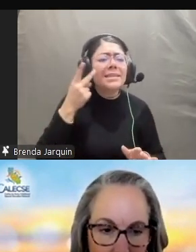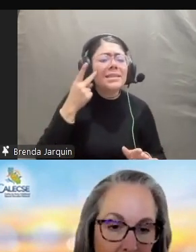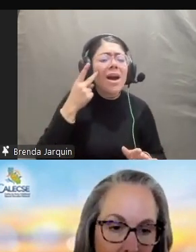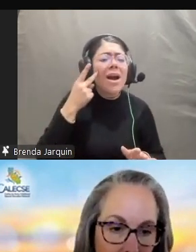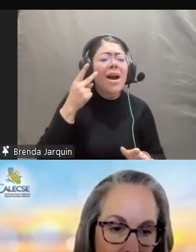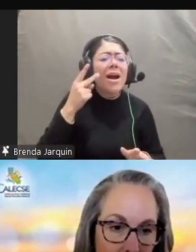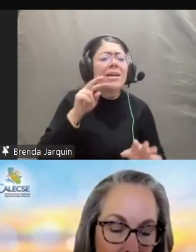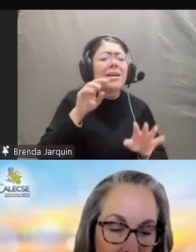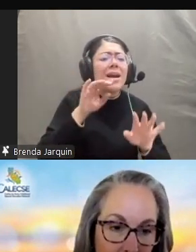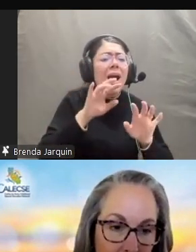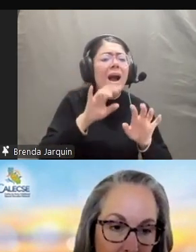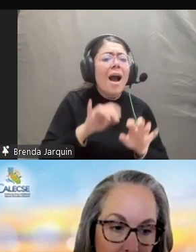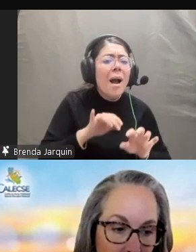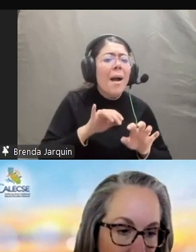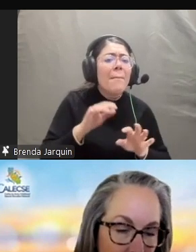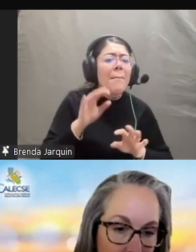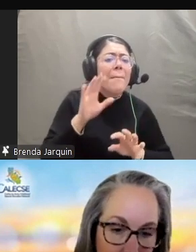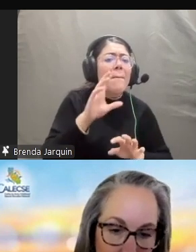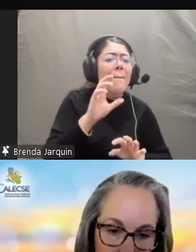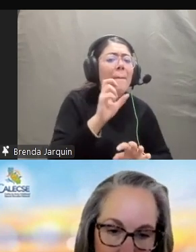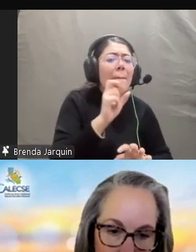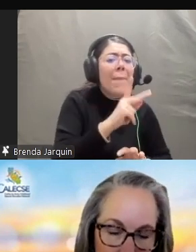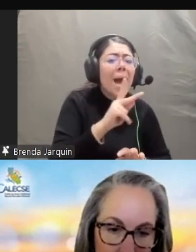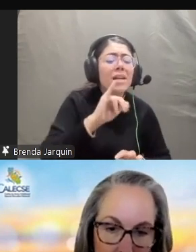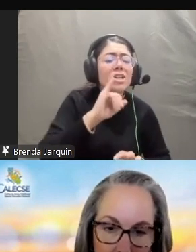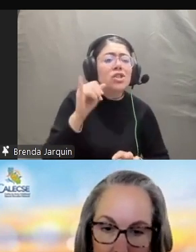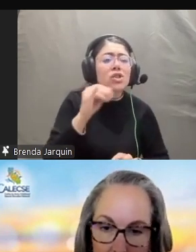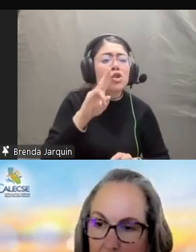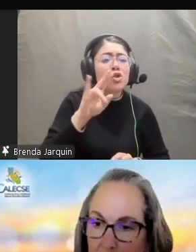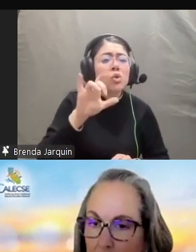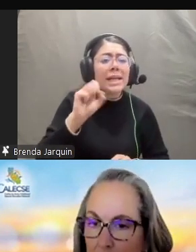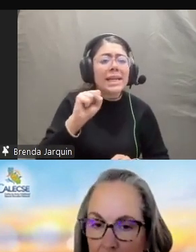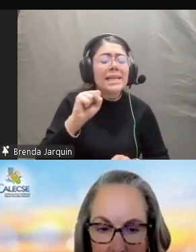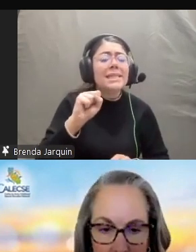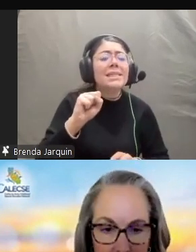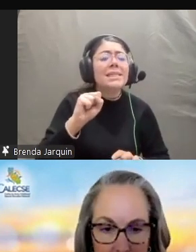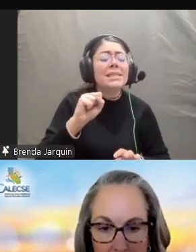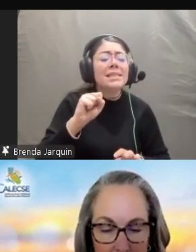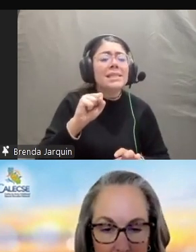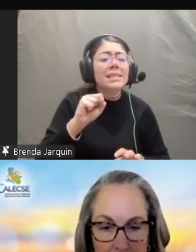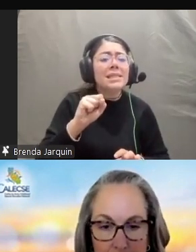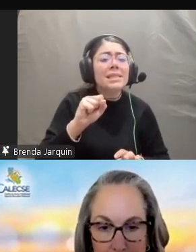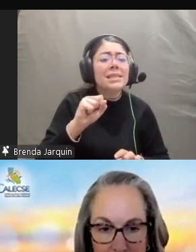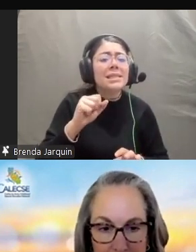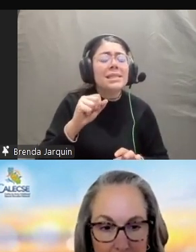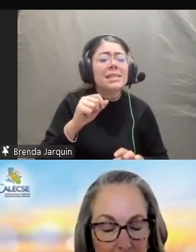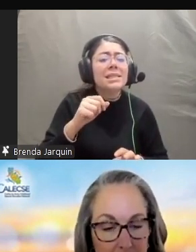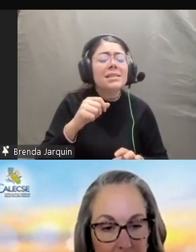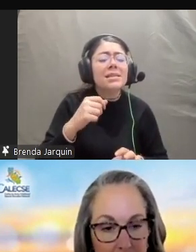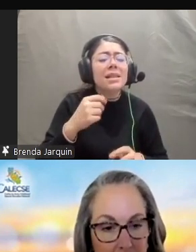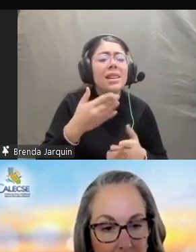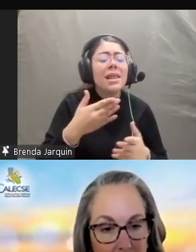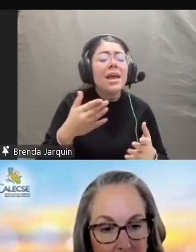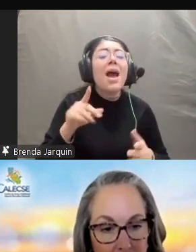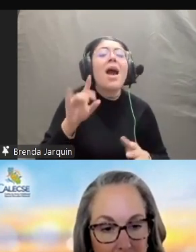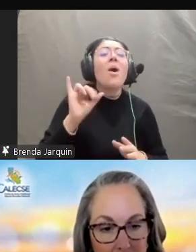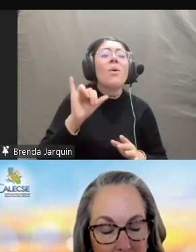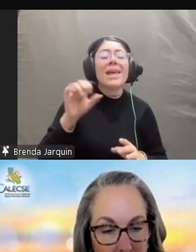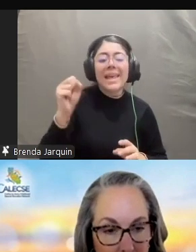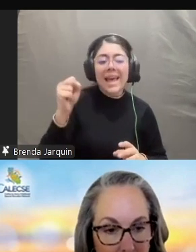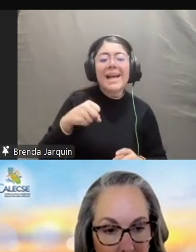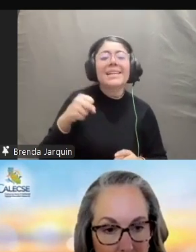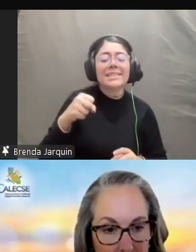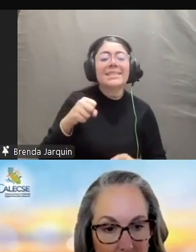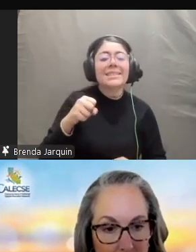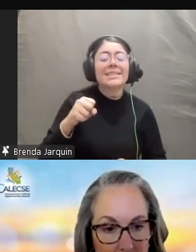back to Julie's comment earlier. Yes, Lead K is another partner to think about in your Part